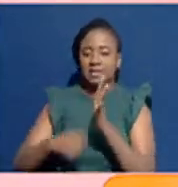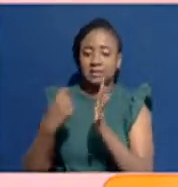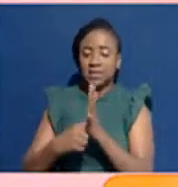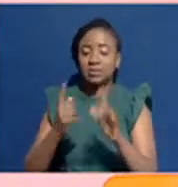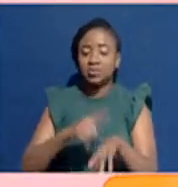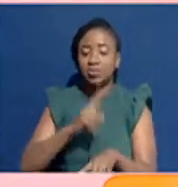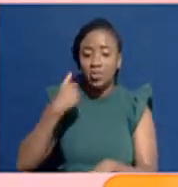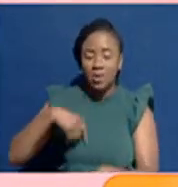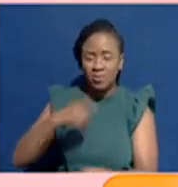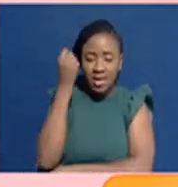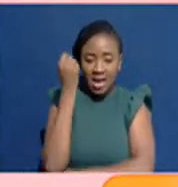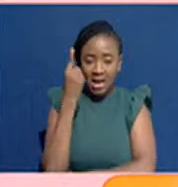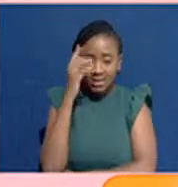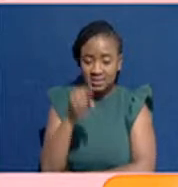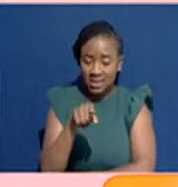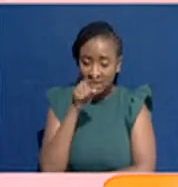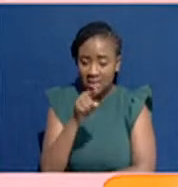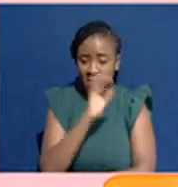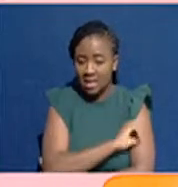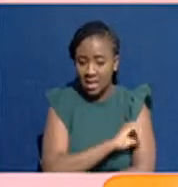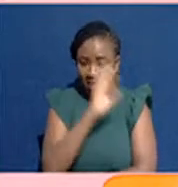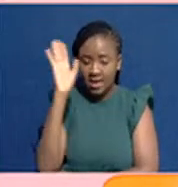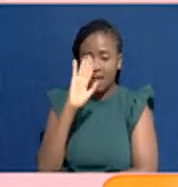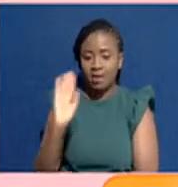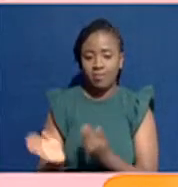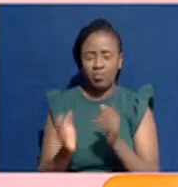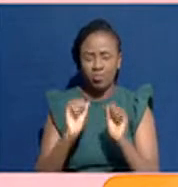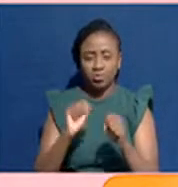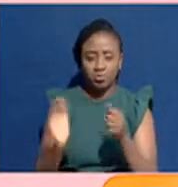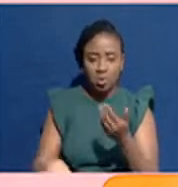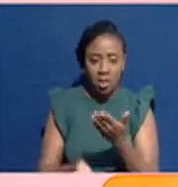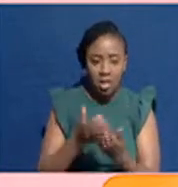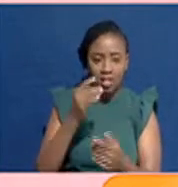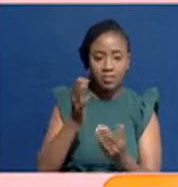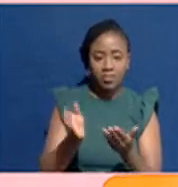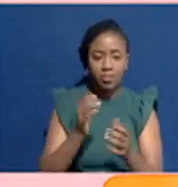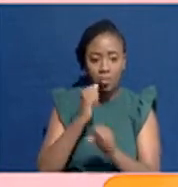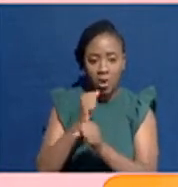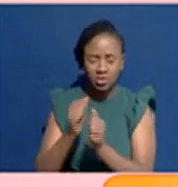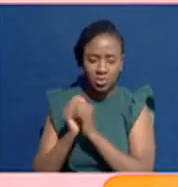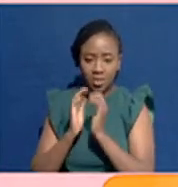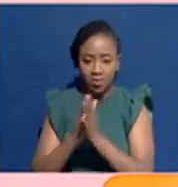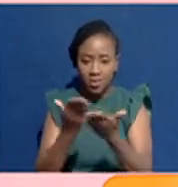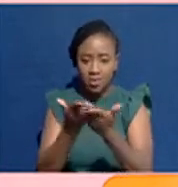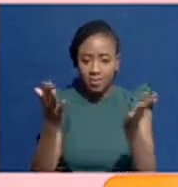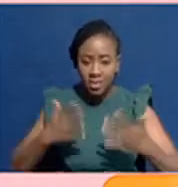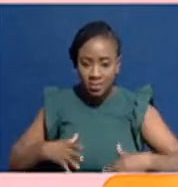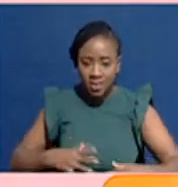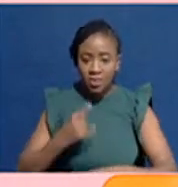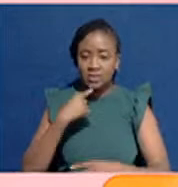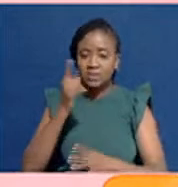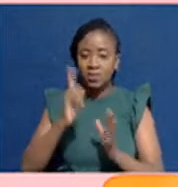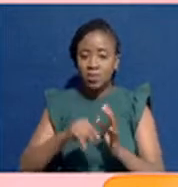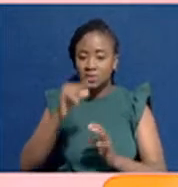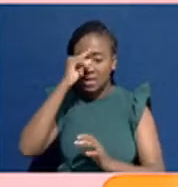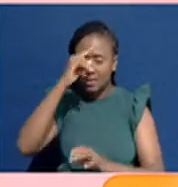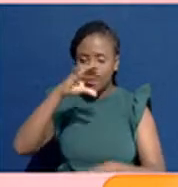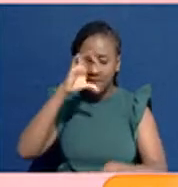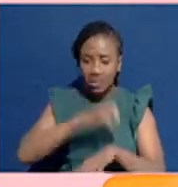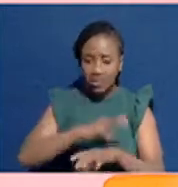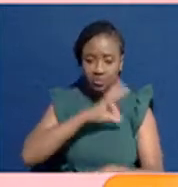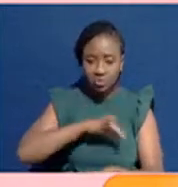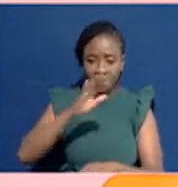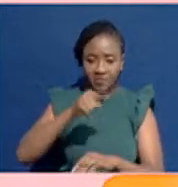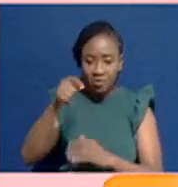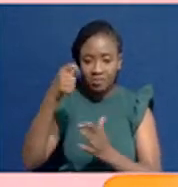we understand this, we will be able to have a conversation with citizens to say, government earns from taxes, and it also